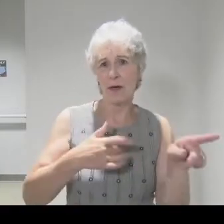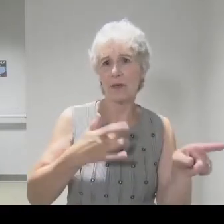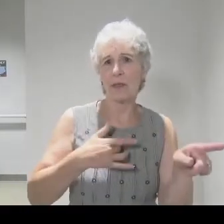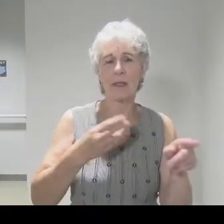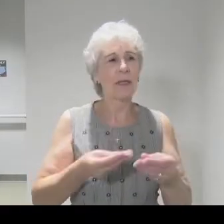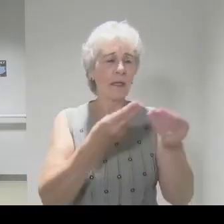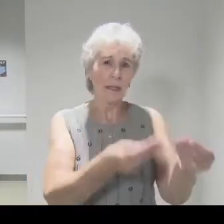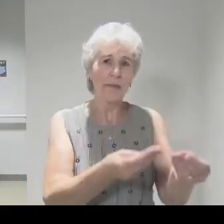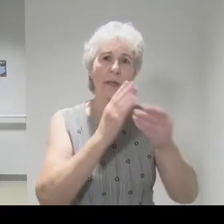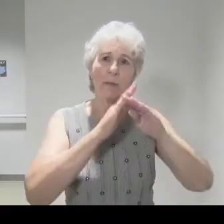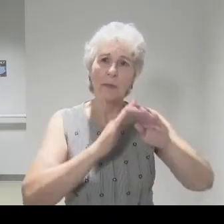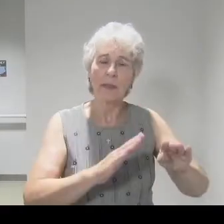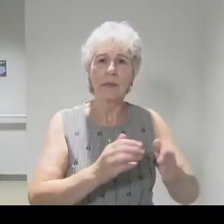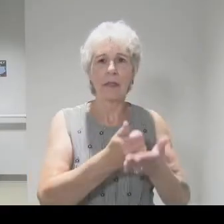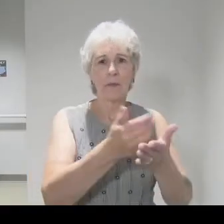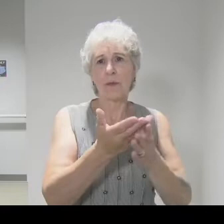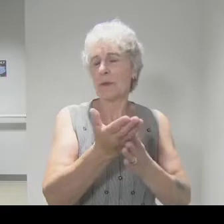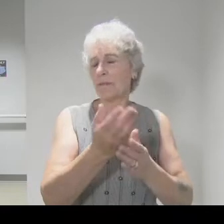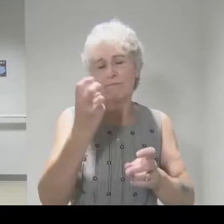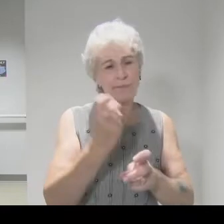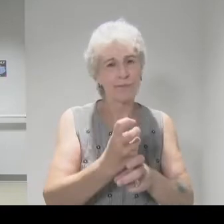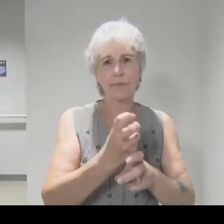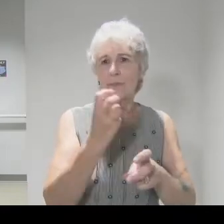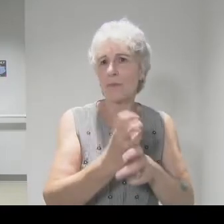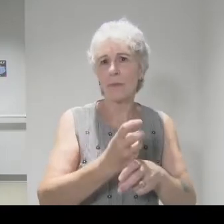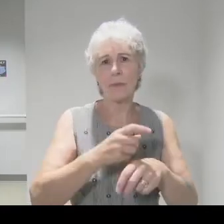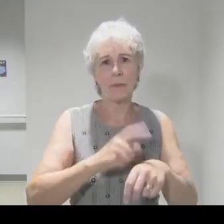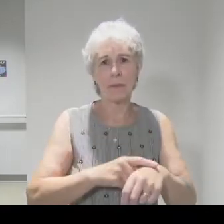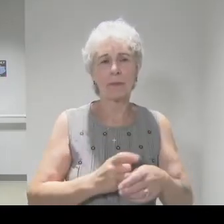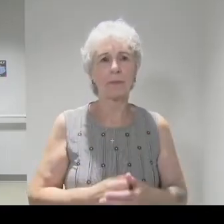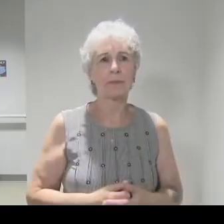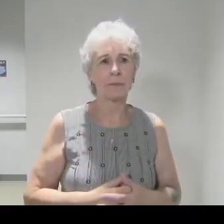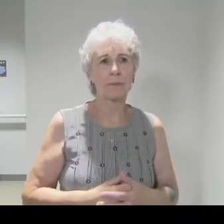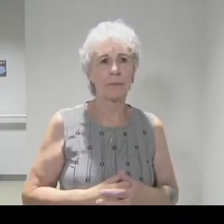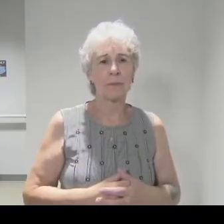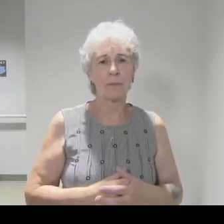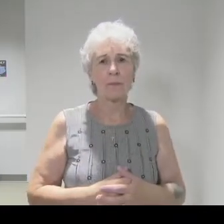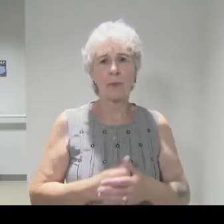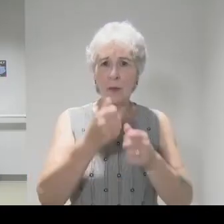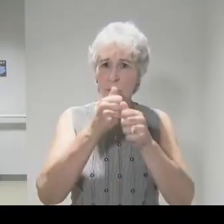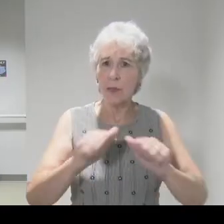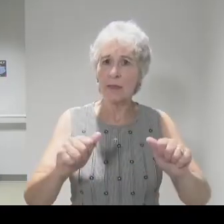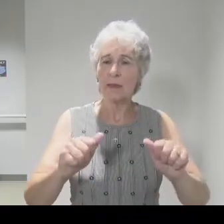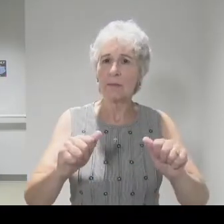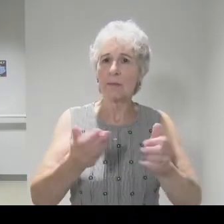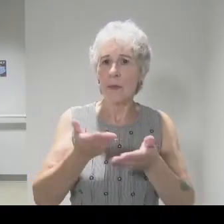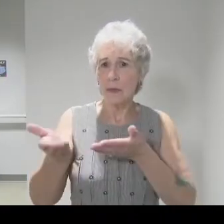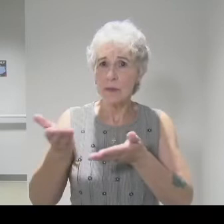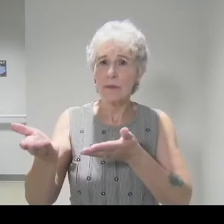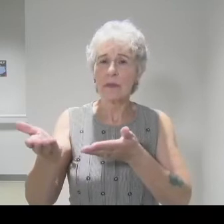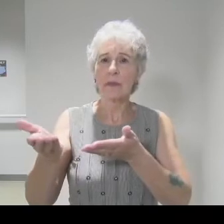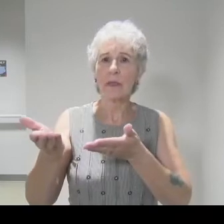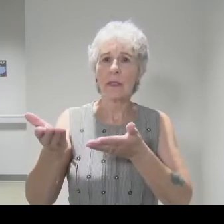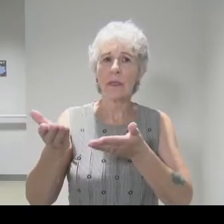peace, help them through this very difficult time, Lord. Pray that you would just bless the remainder of our service.